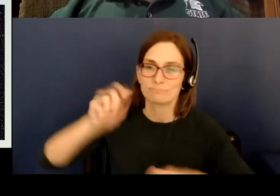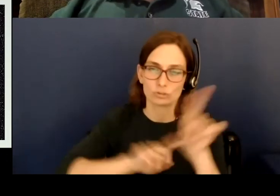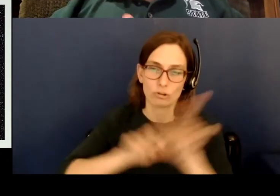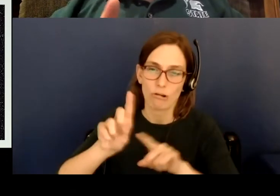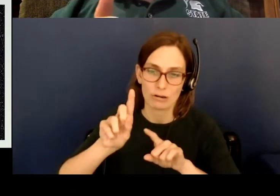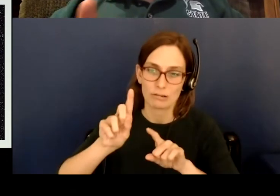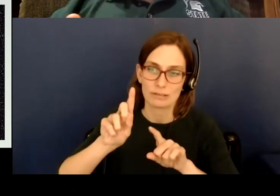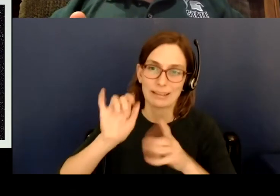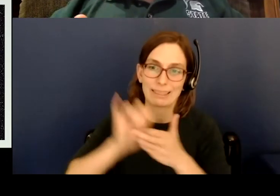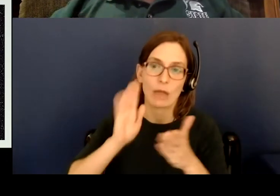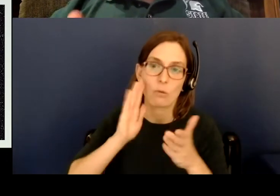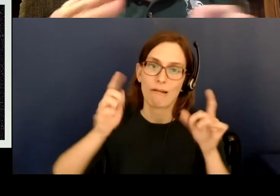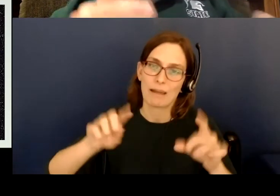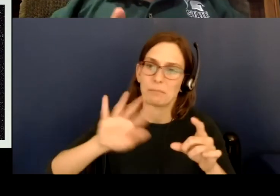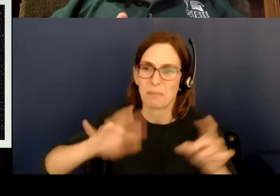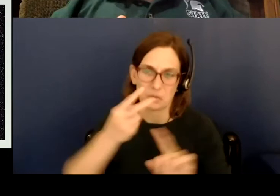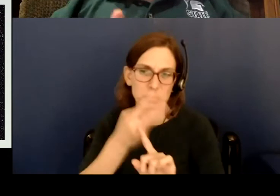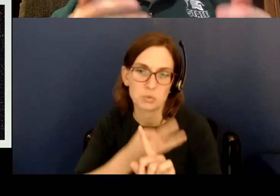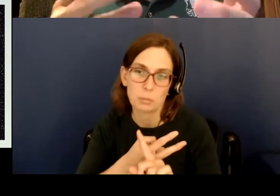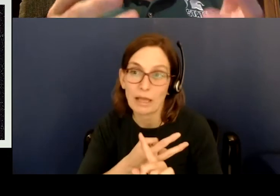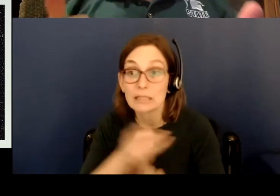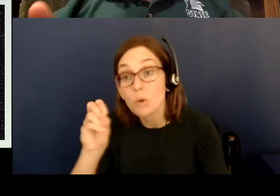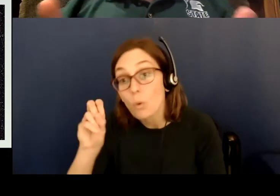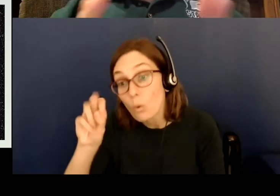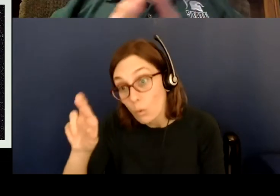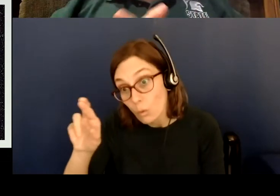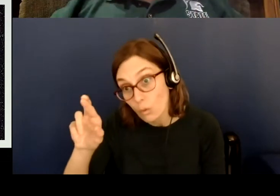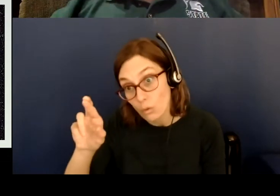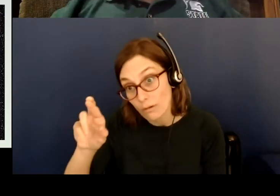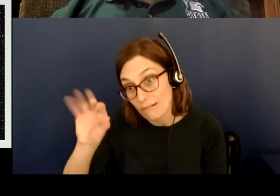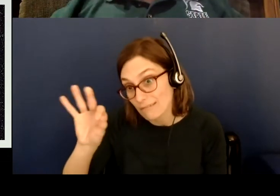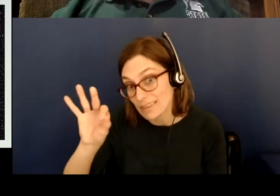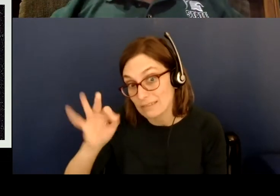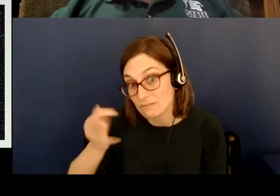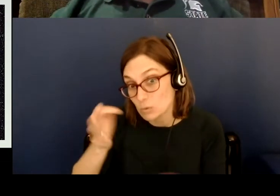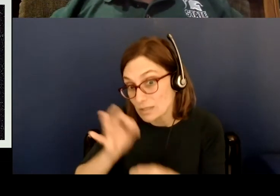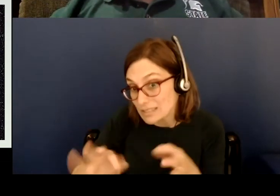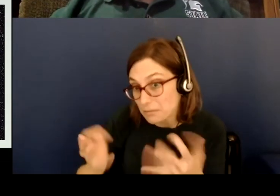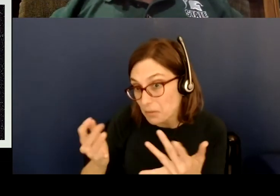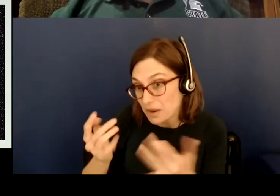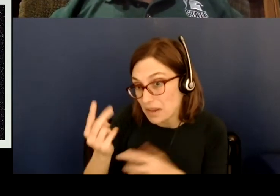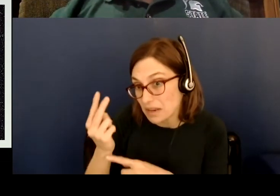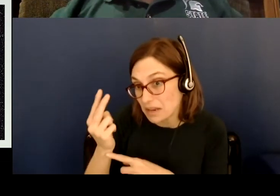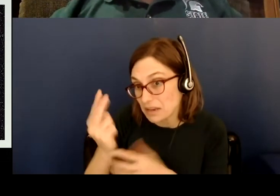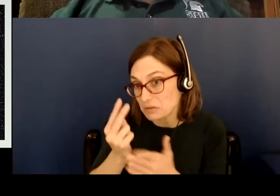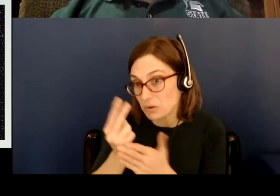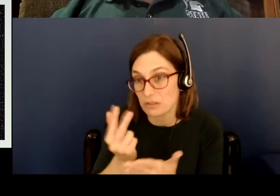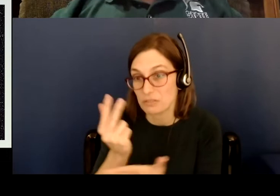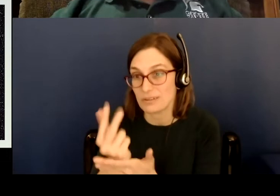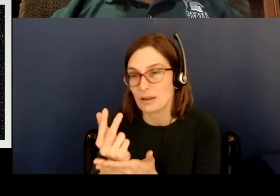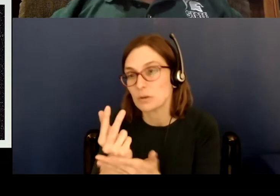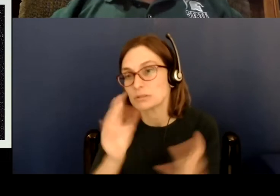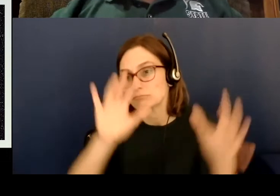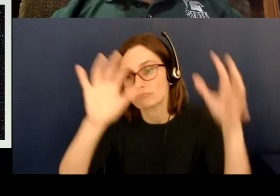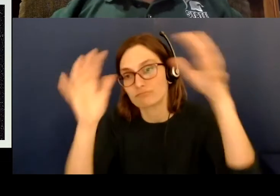And that will be coming in a couple of months. Or if you simply wait a few hours, they will drift into view as the Earth turns, but